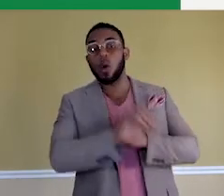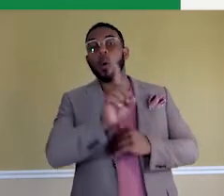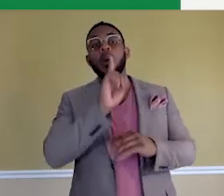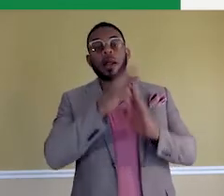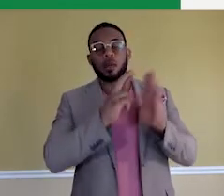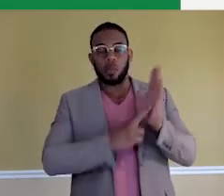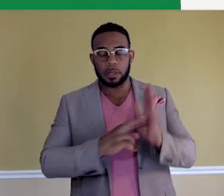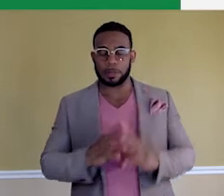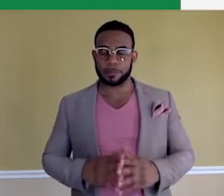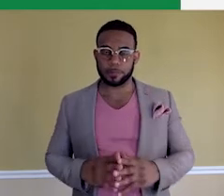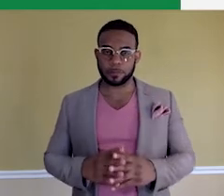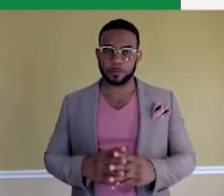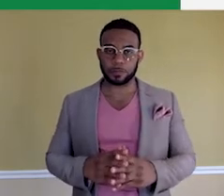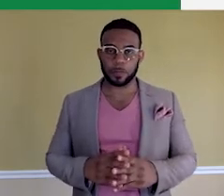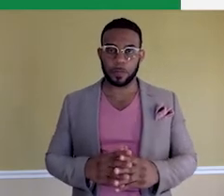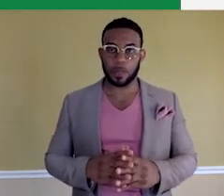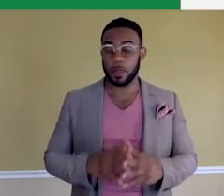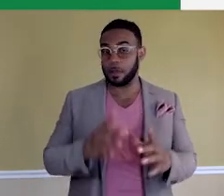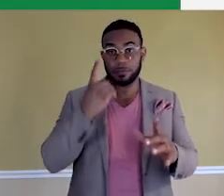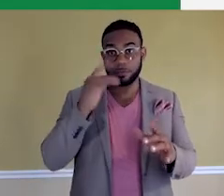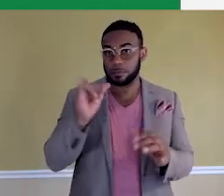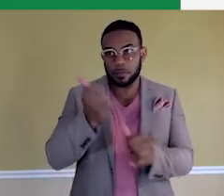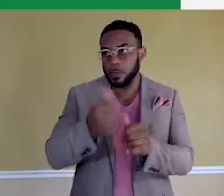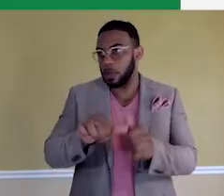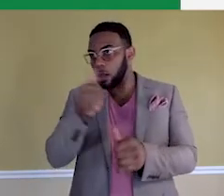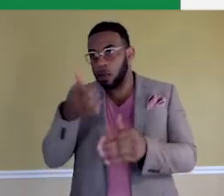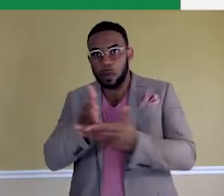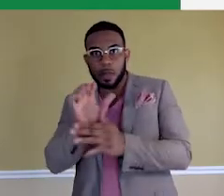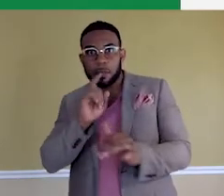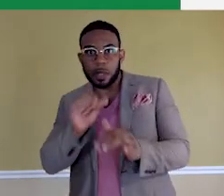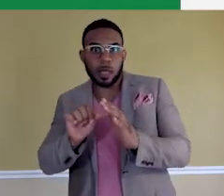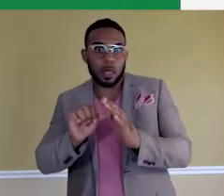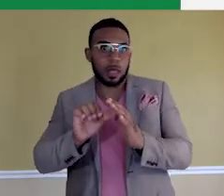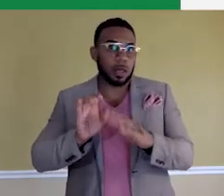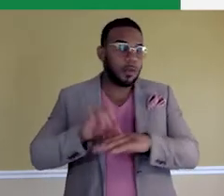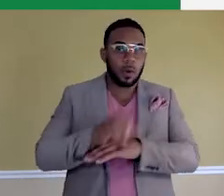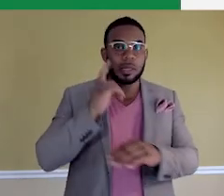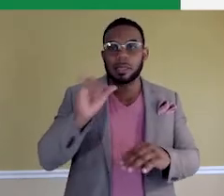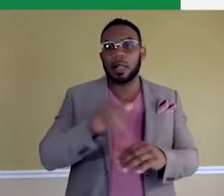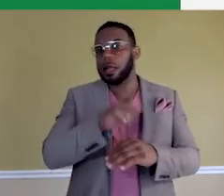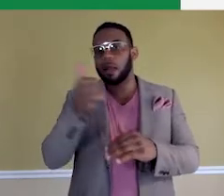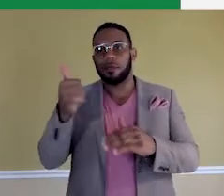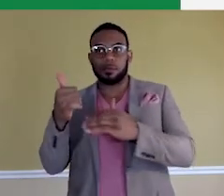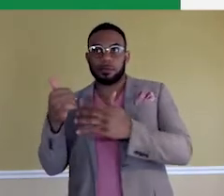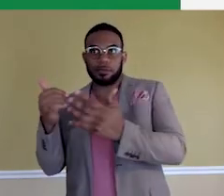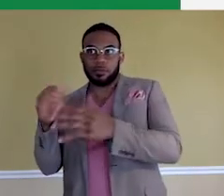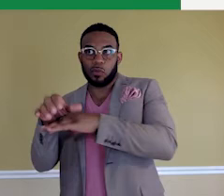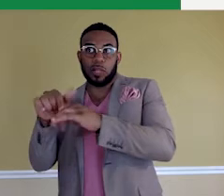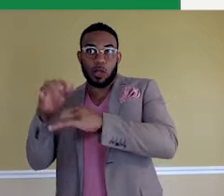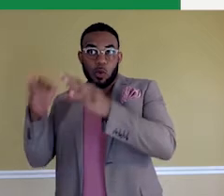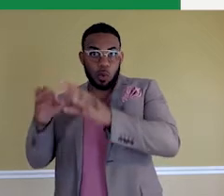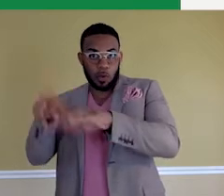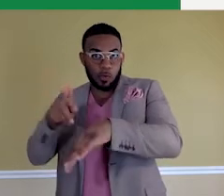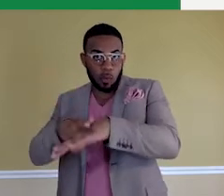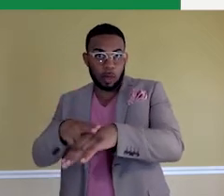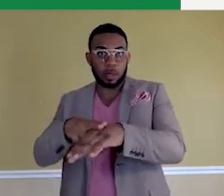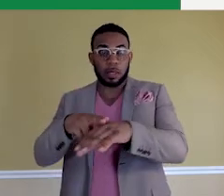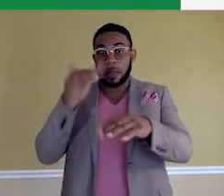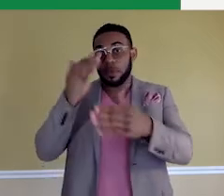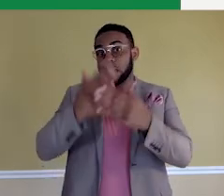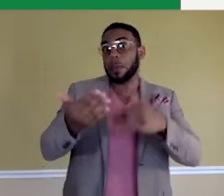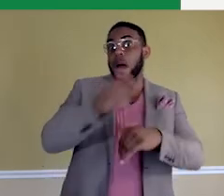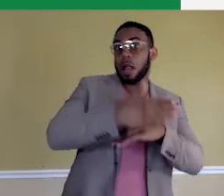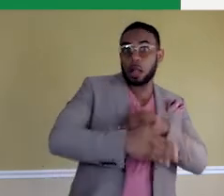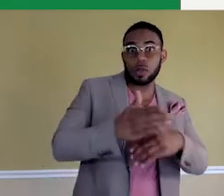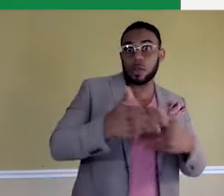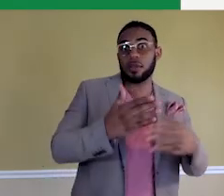is registered. And just like every other right, it can be enforced. Just like every other, it can be enforced in court. And in some countries, you